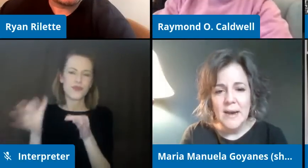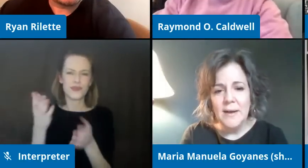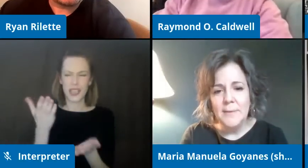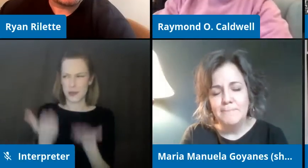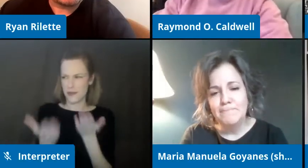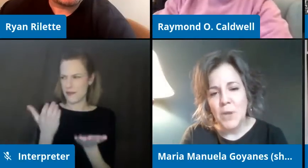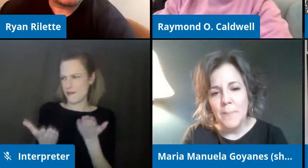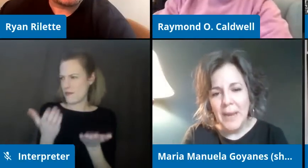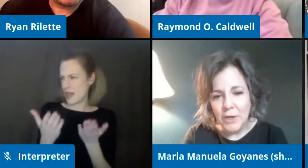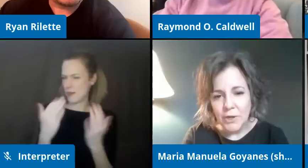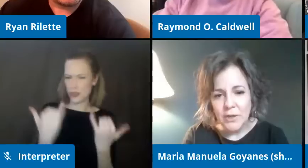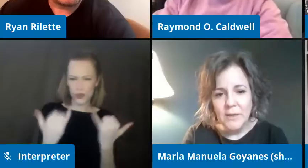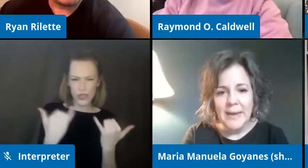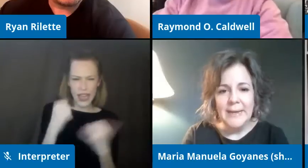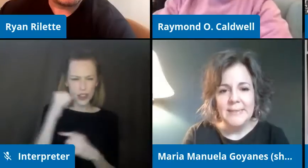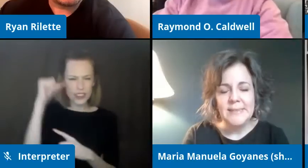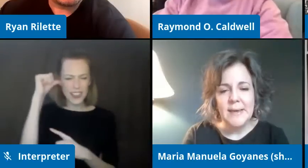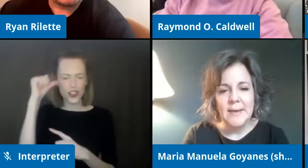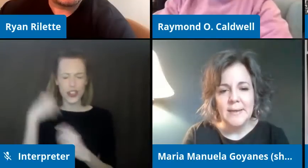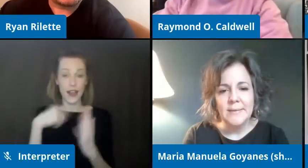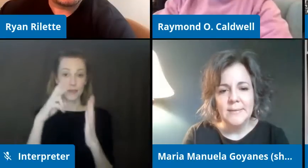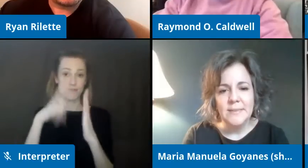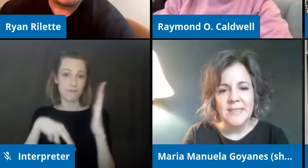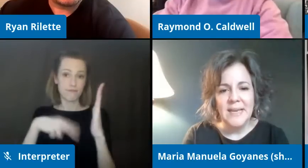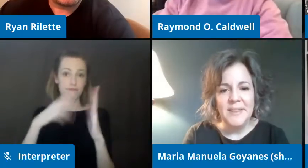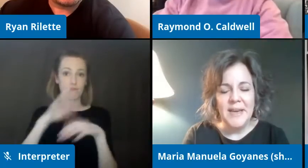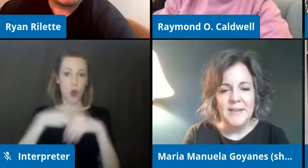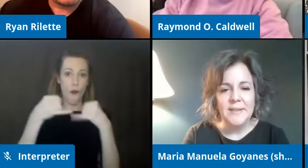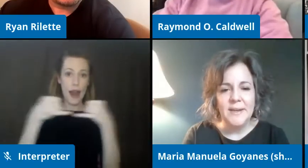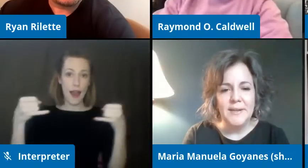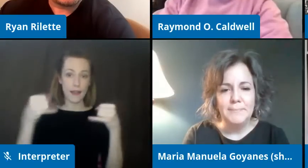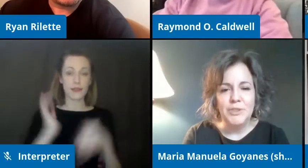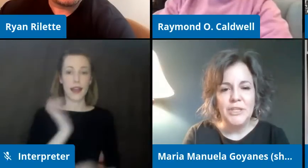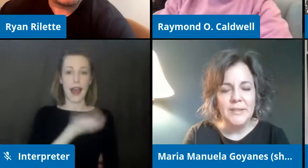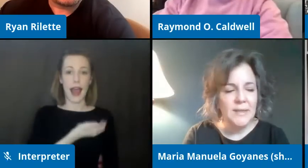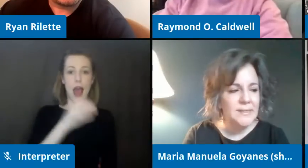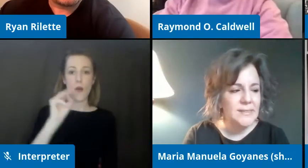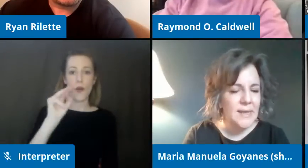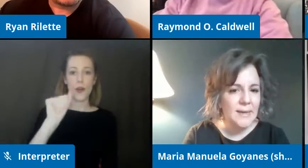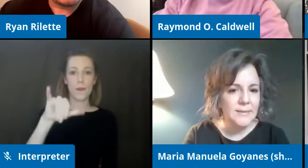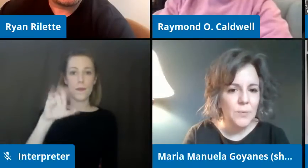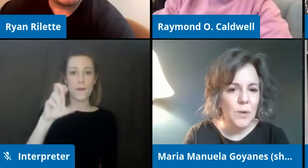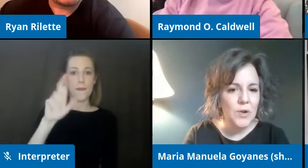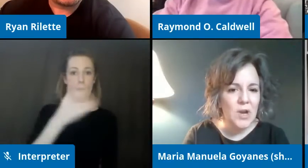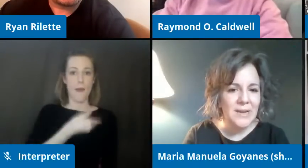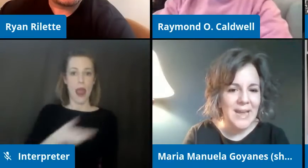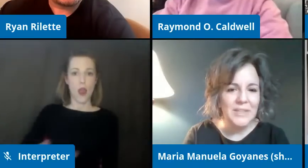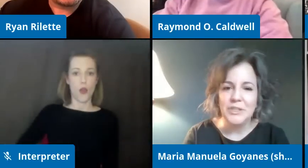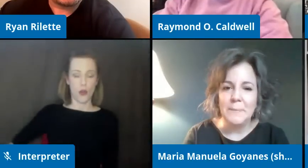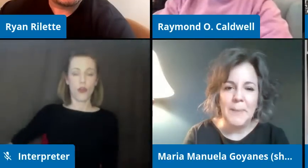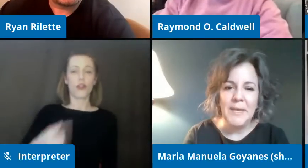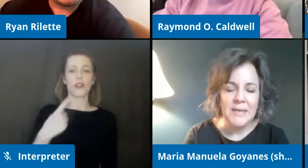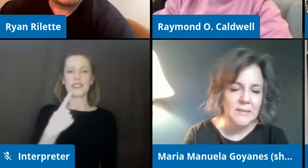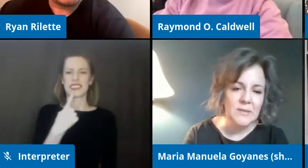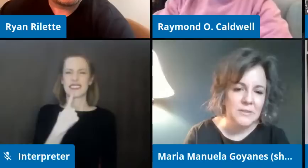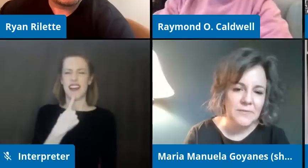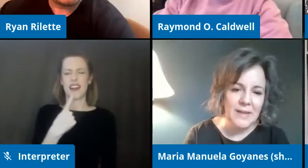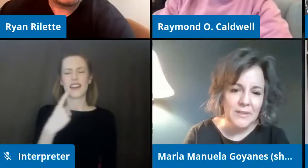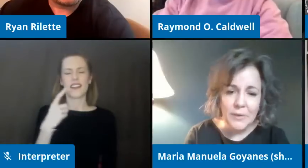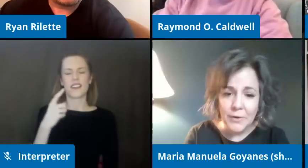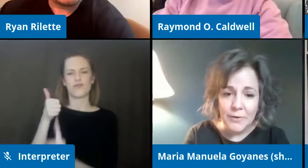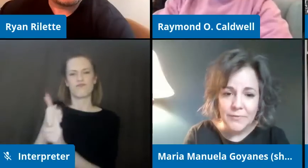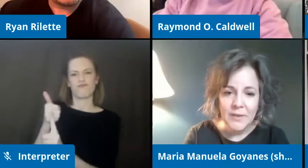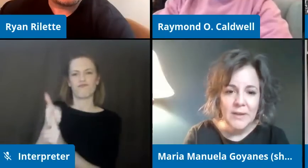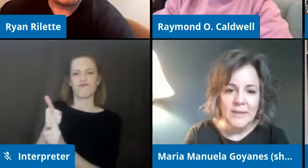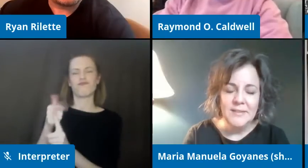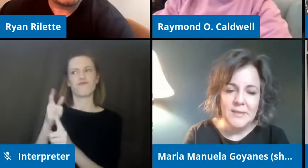yesterday, our mayor has said that she thinks that we're not gonna actually peak and start to